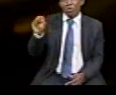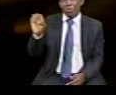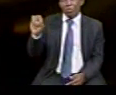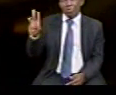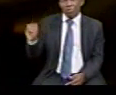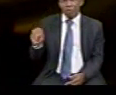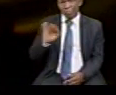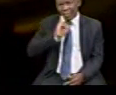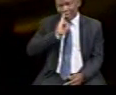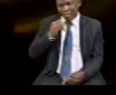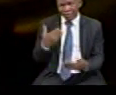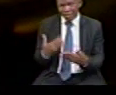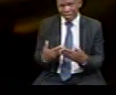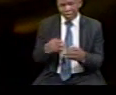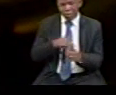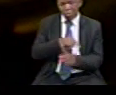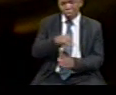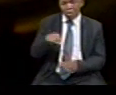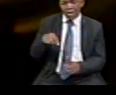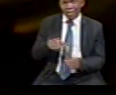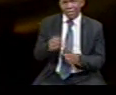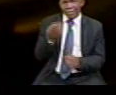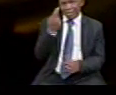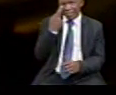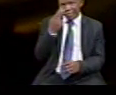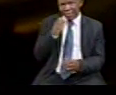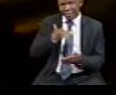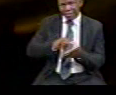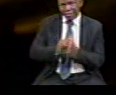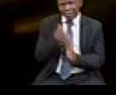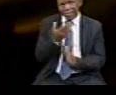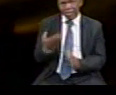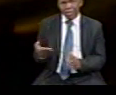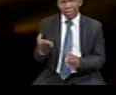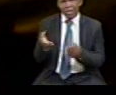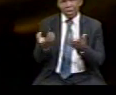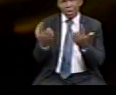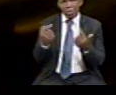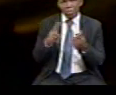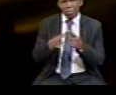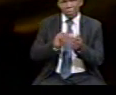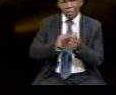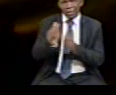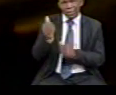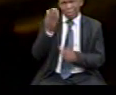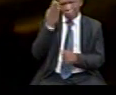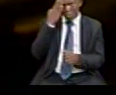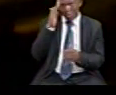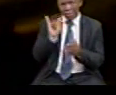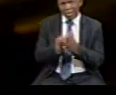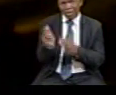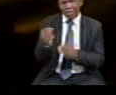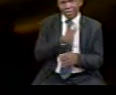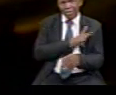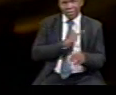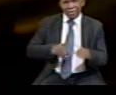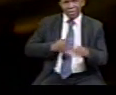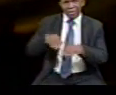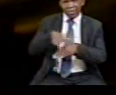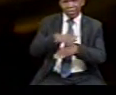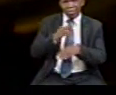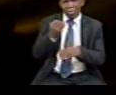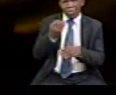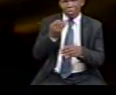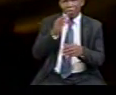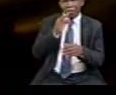when ye see these things come to pass, know ye that the kingdom of God is near at hand. Verily I